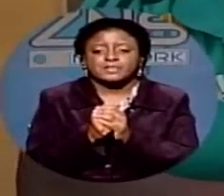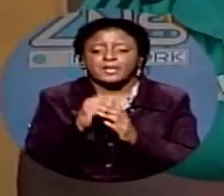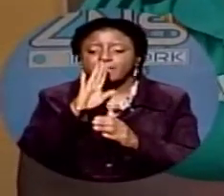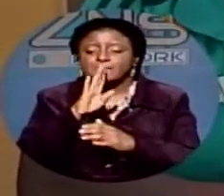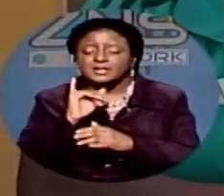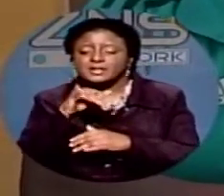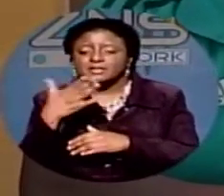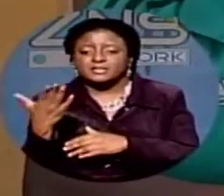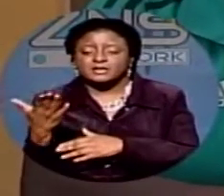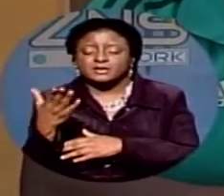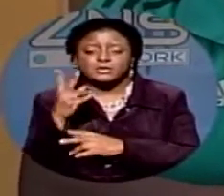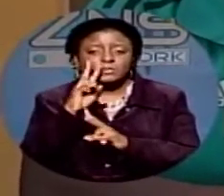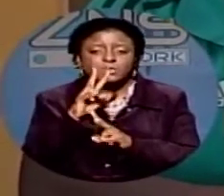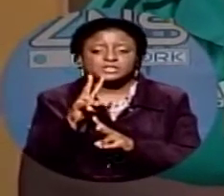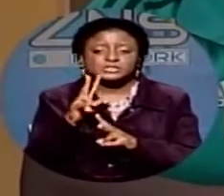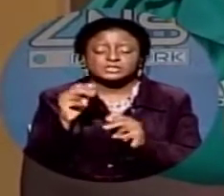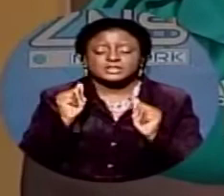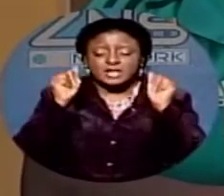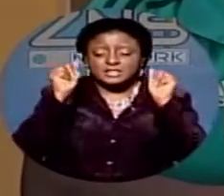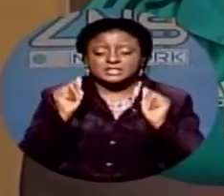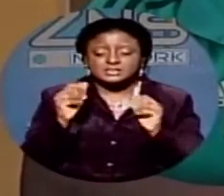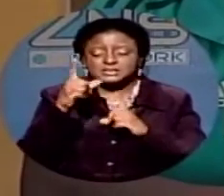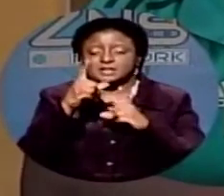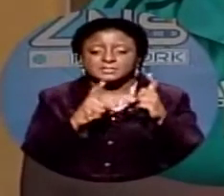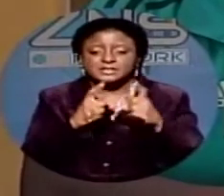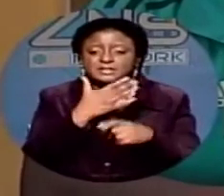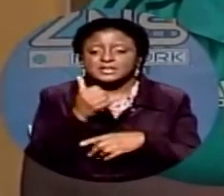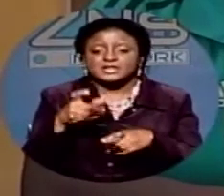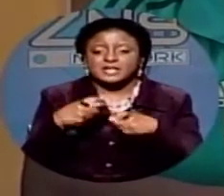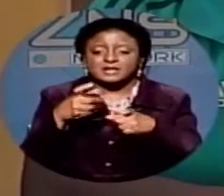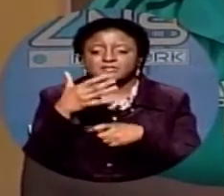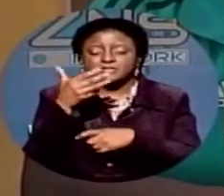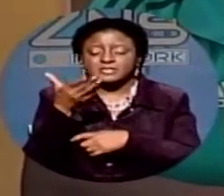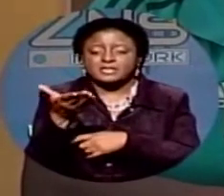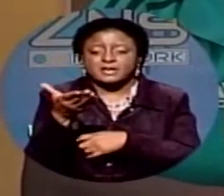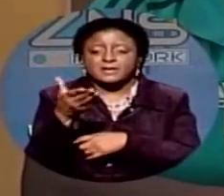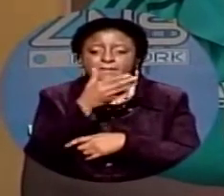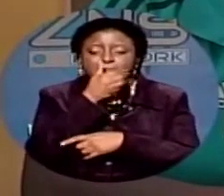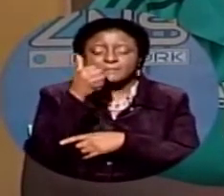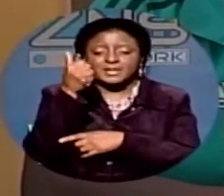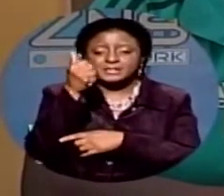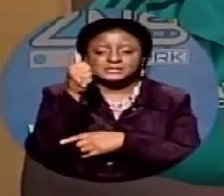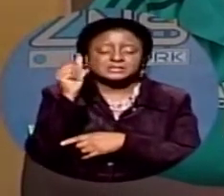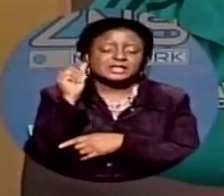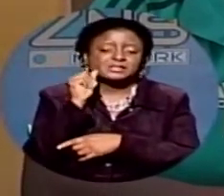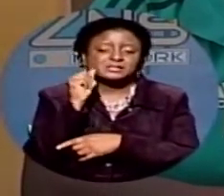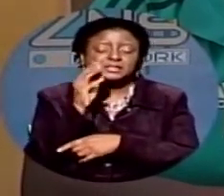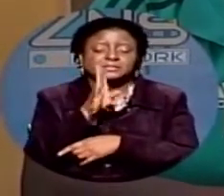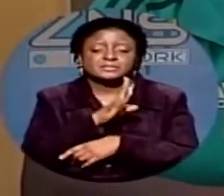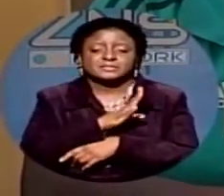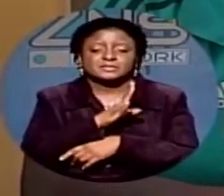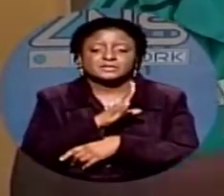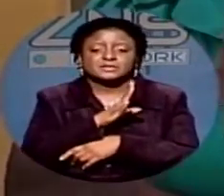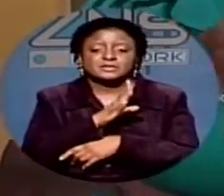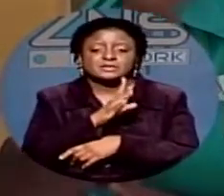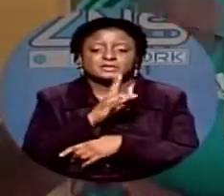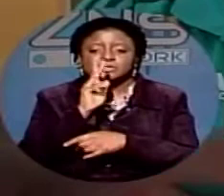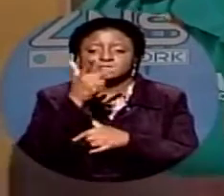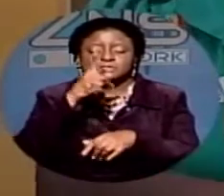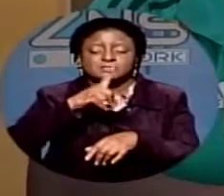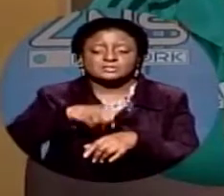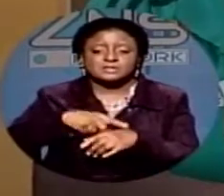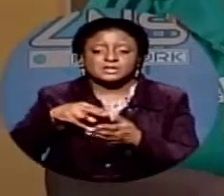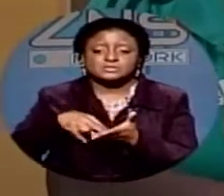watching the athletes compete, you know that they gave their best. Antonique Butler, our triple jumper, she